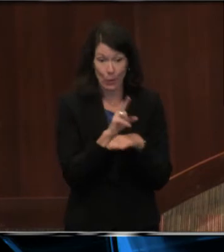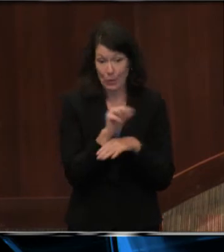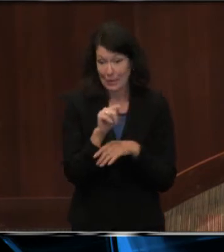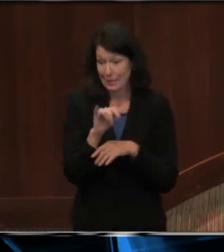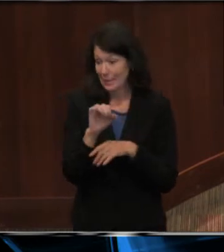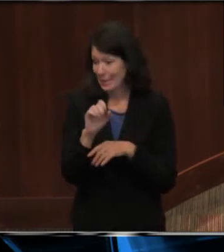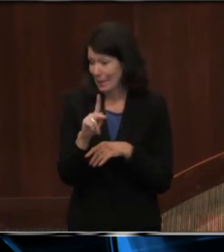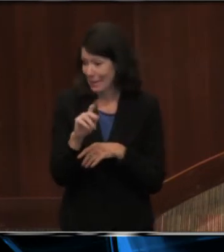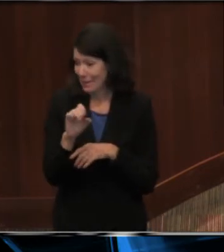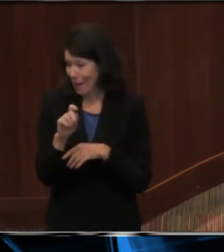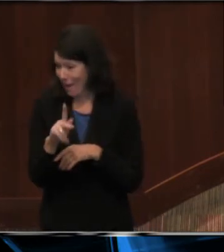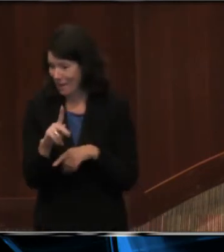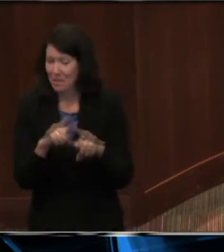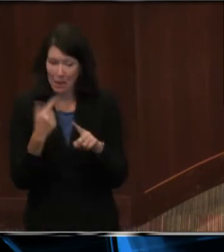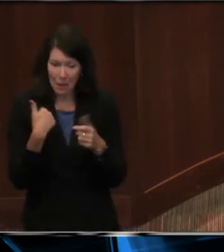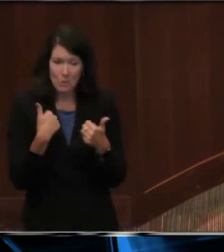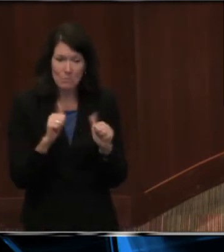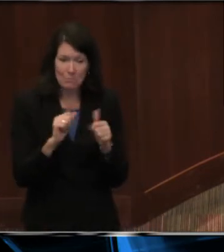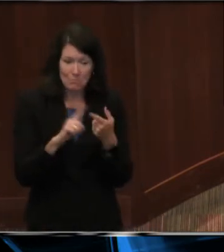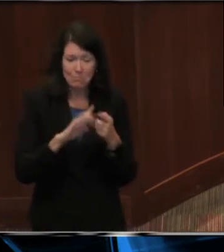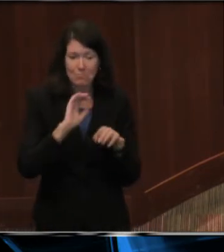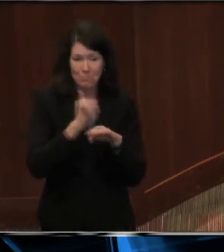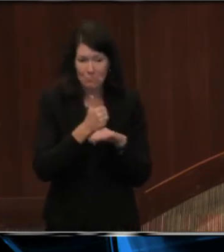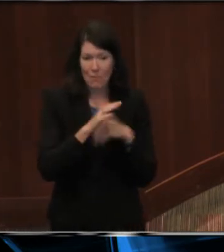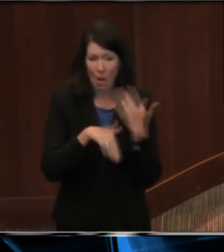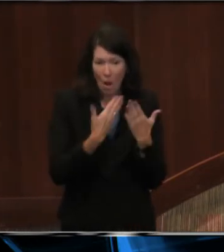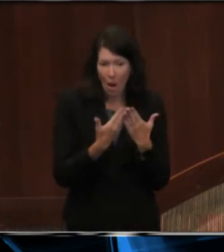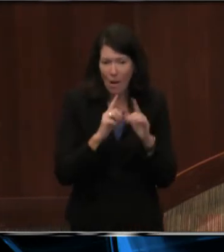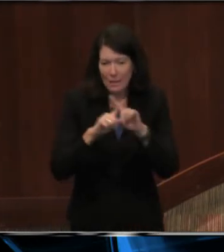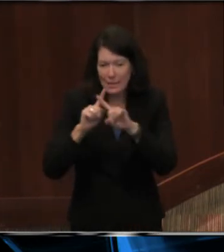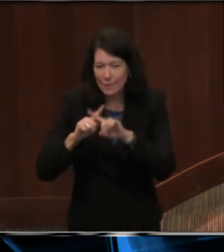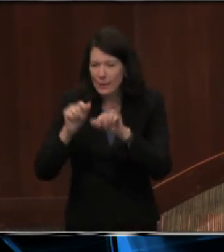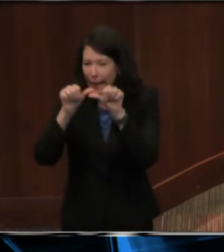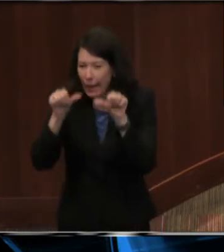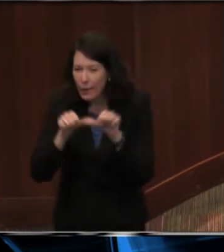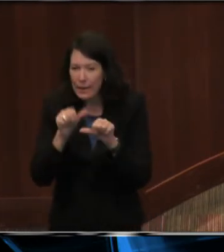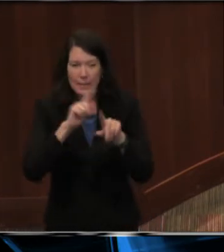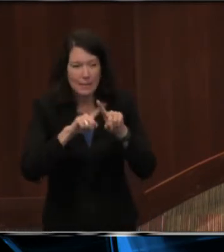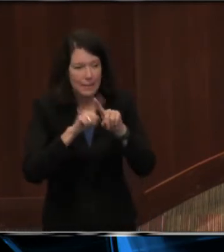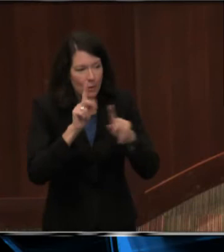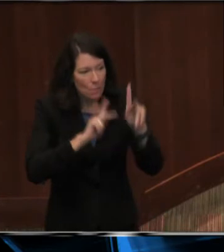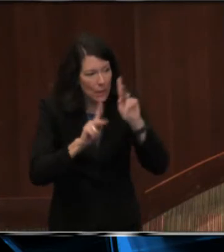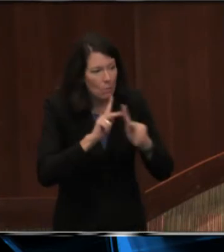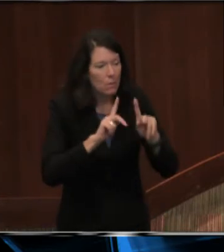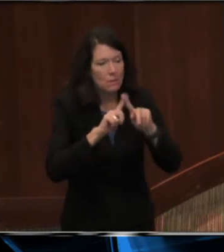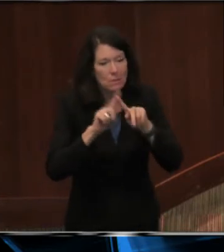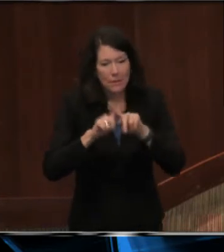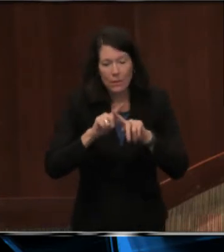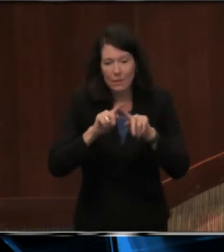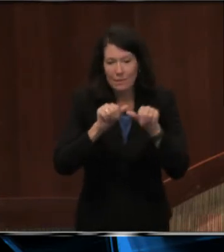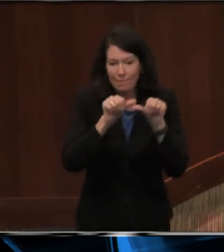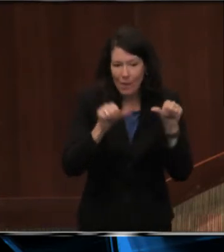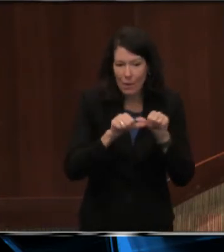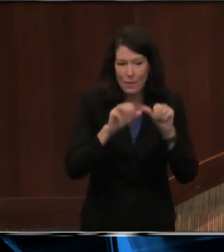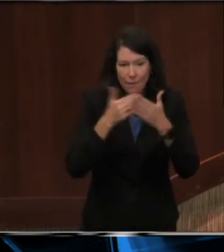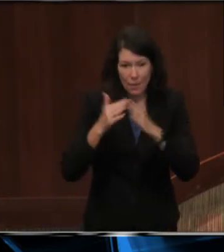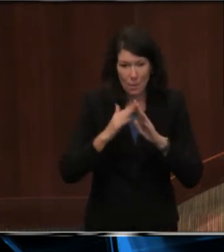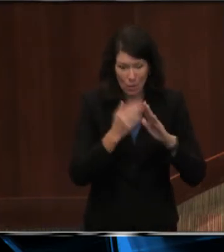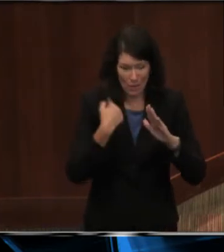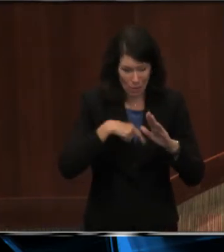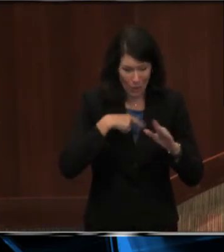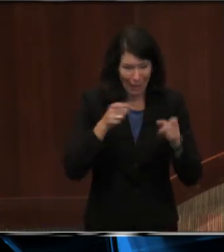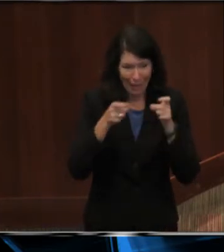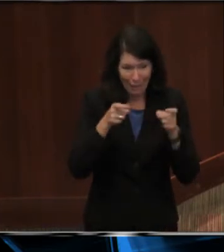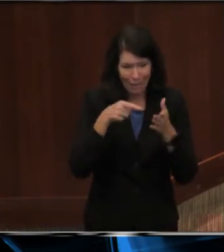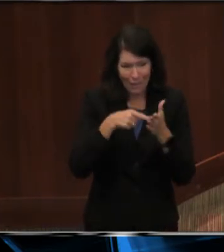we're trying to mobilize all sectors and people of our community as we navigate through this pandemic, and this